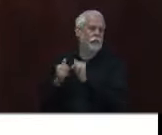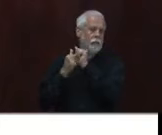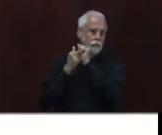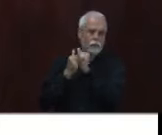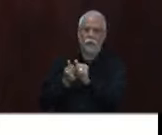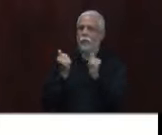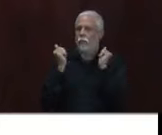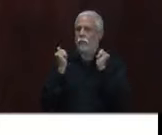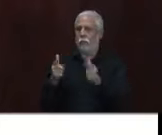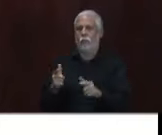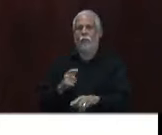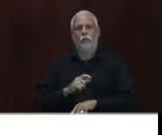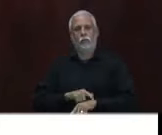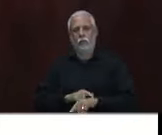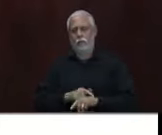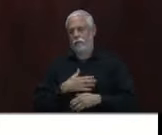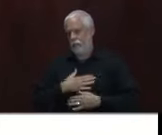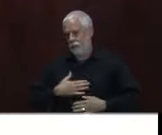the time